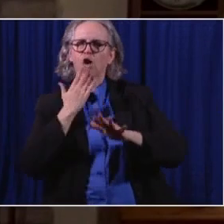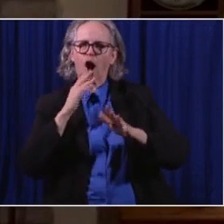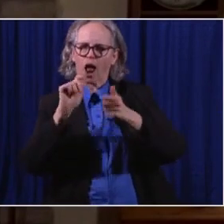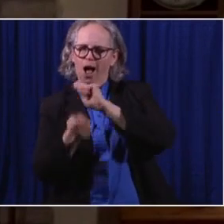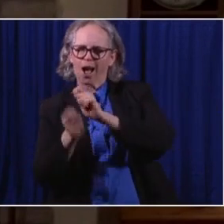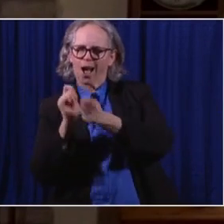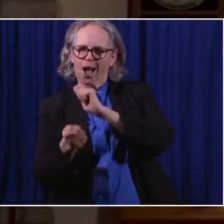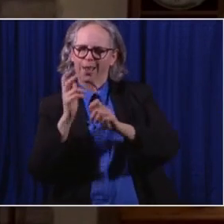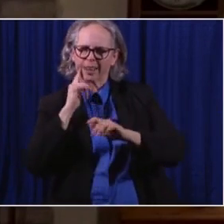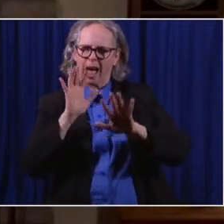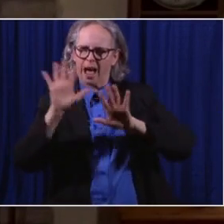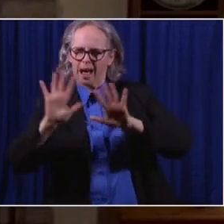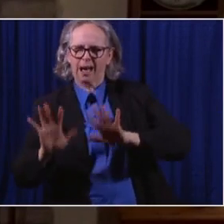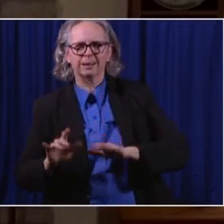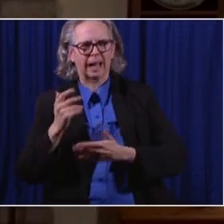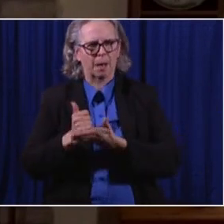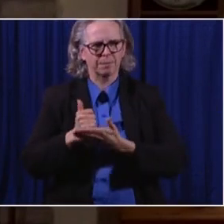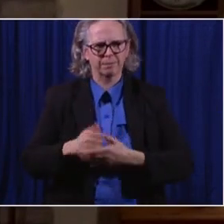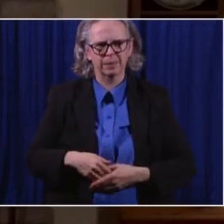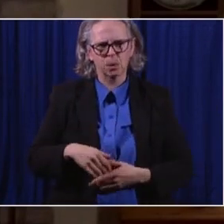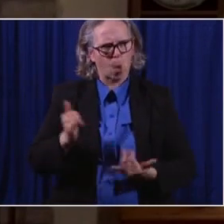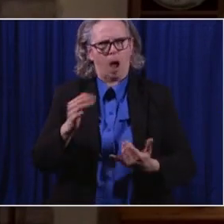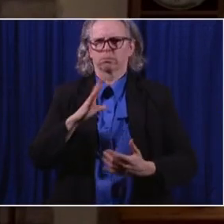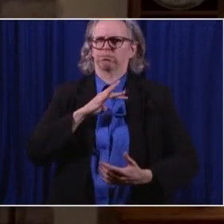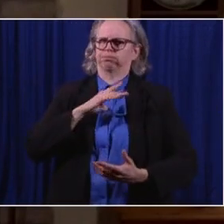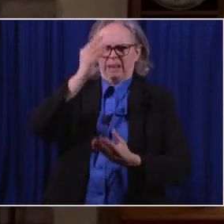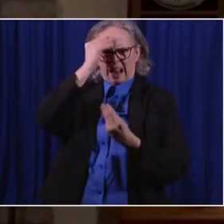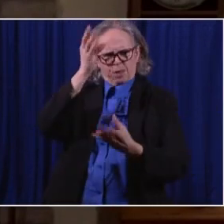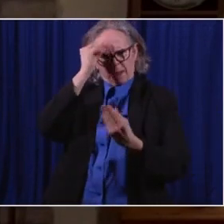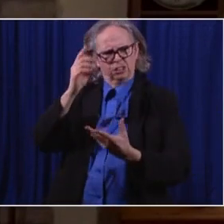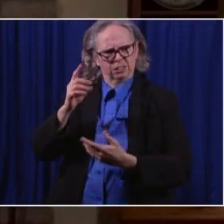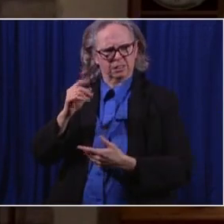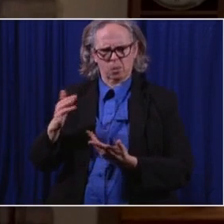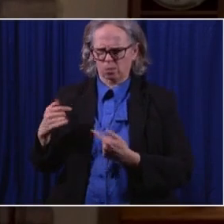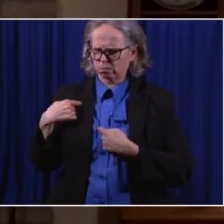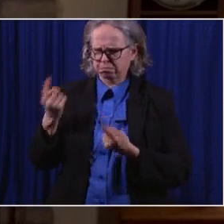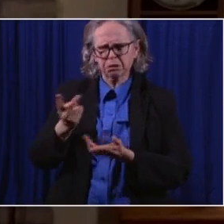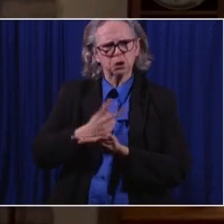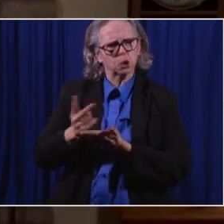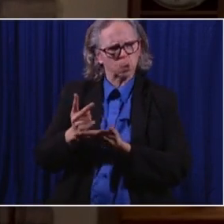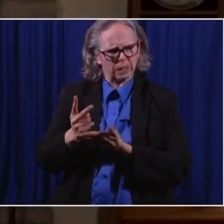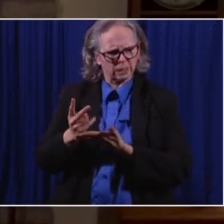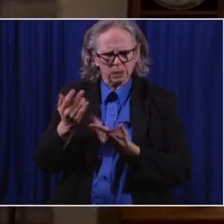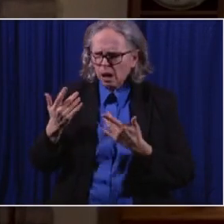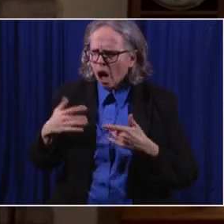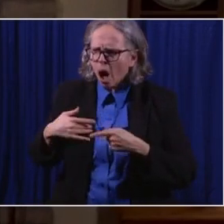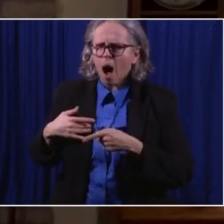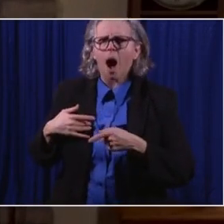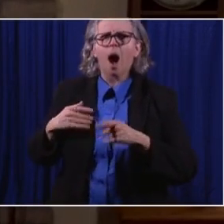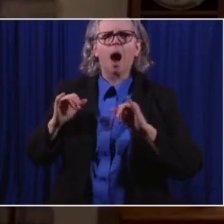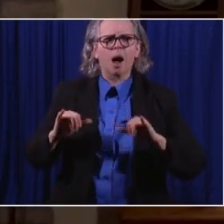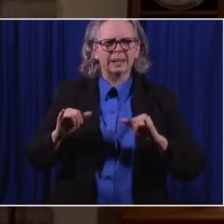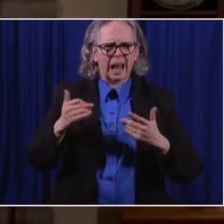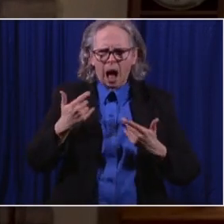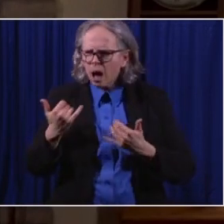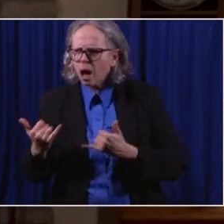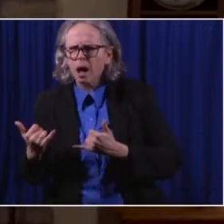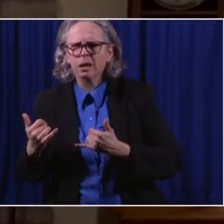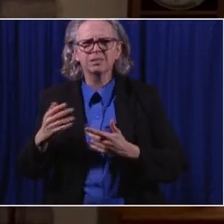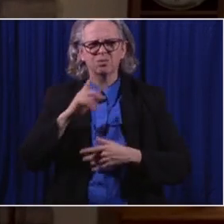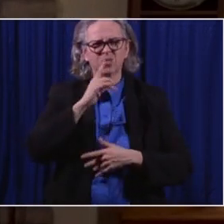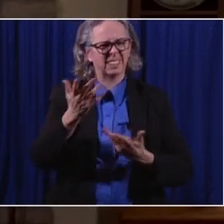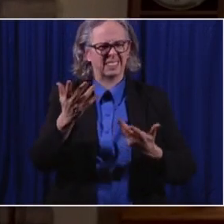see what's happened in the last 2 weeks, what's out there, how widespread the COVID is in your county. It's widespread everywhere, but this gives you